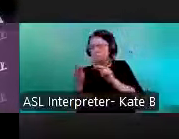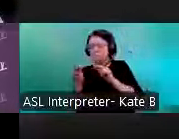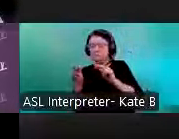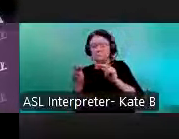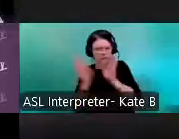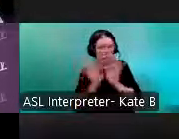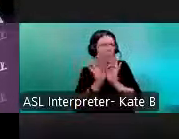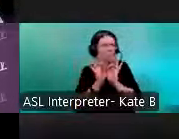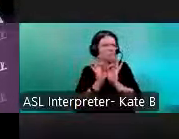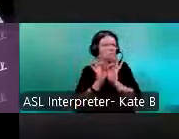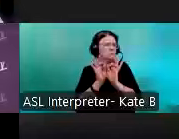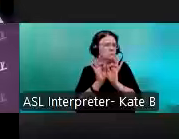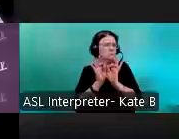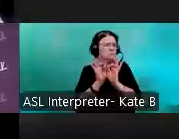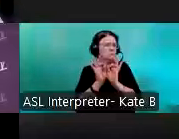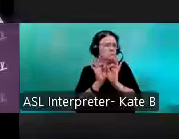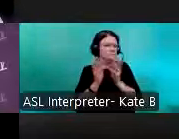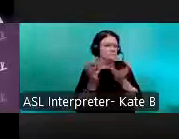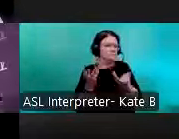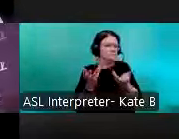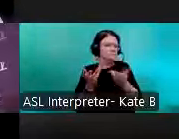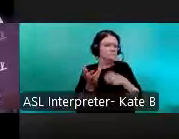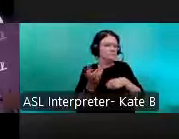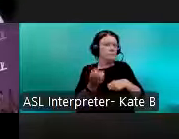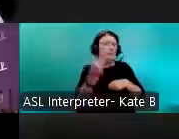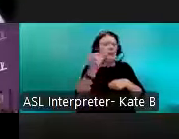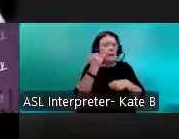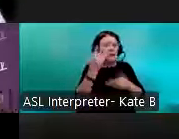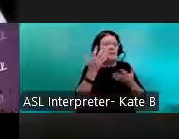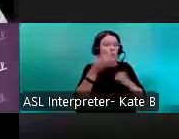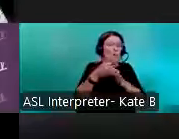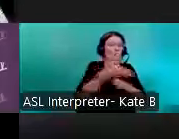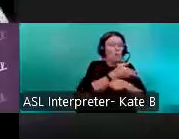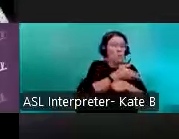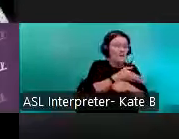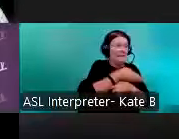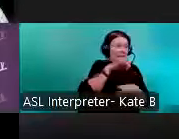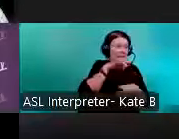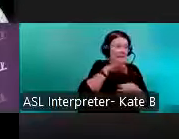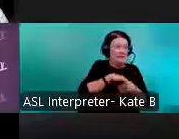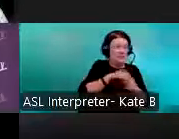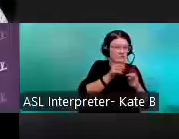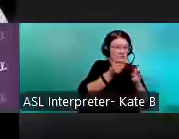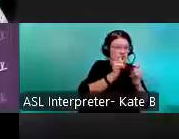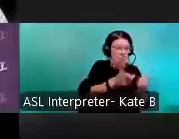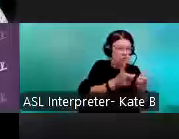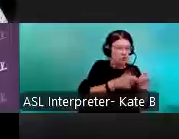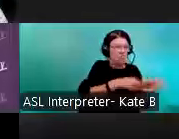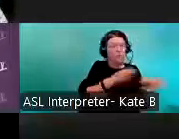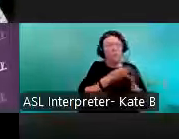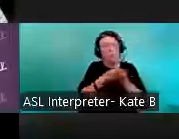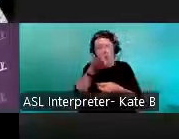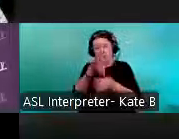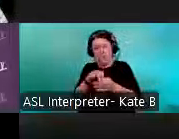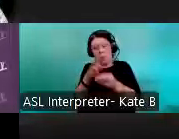with it or never take a look at it, then we as the public are kind of missing a key part of our